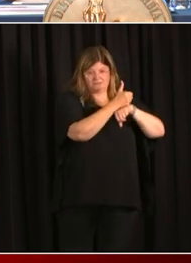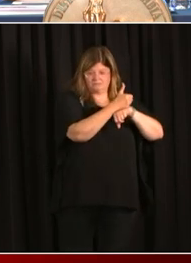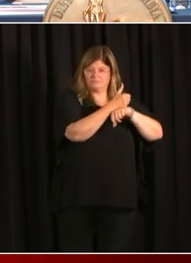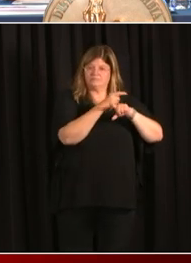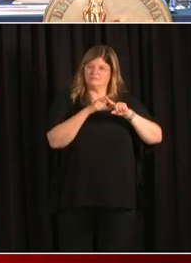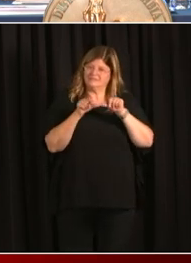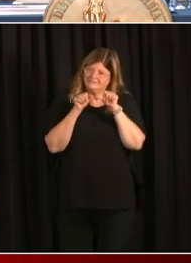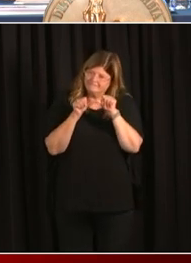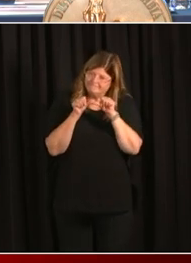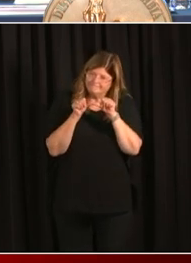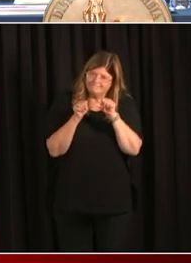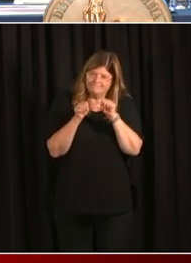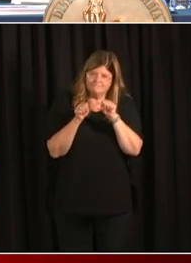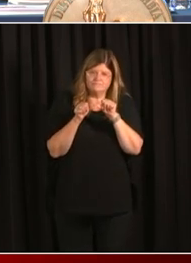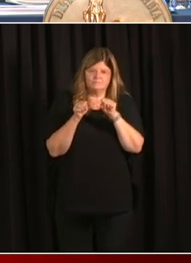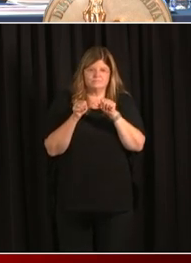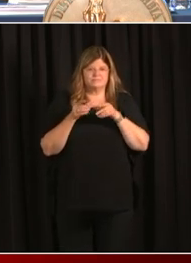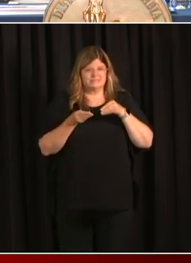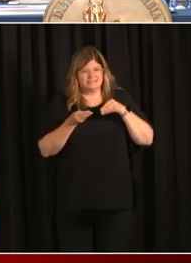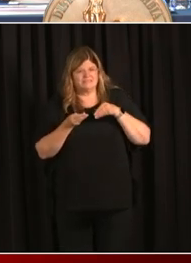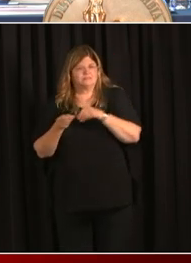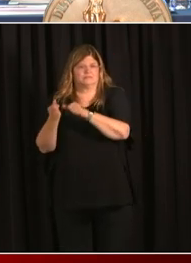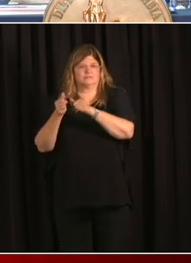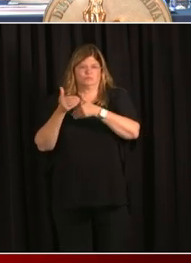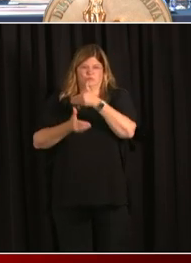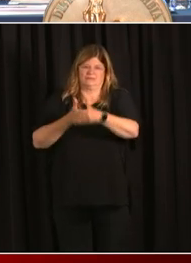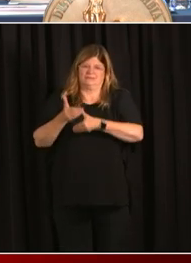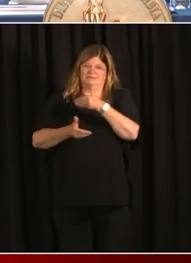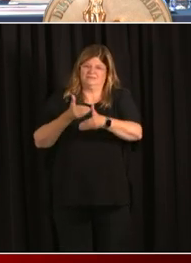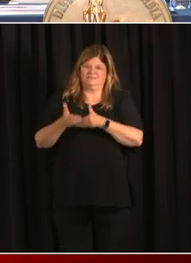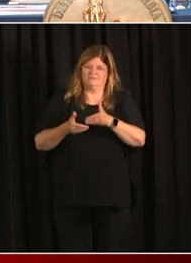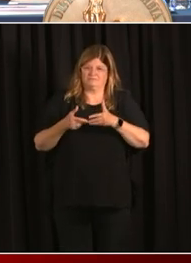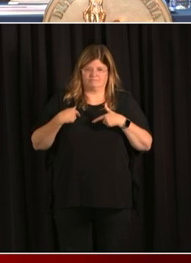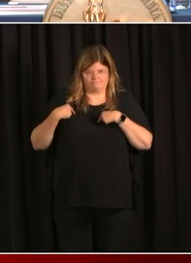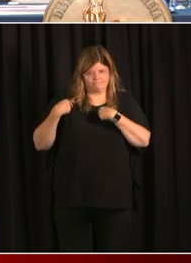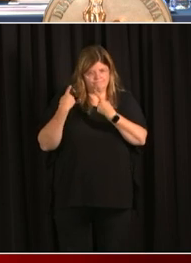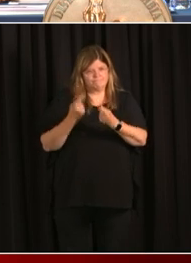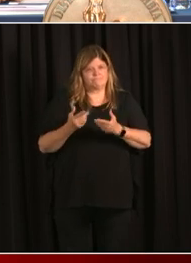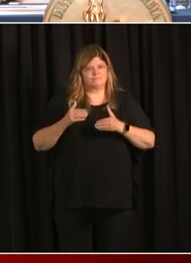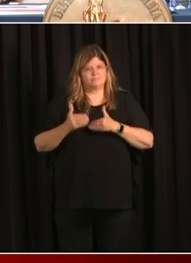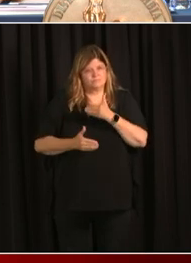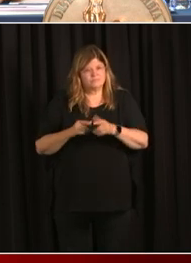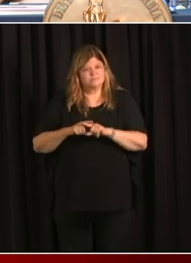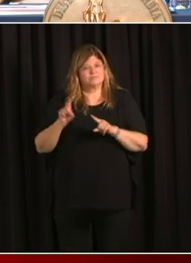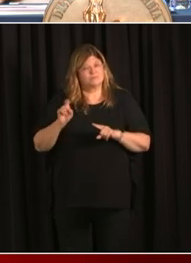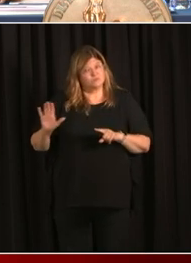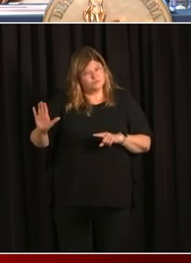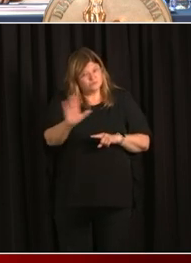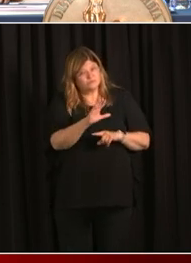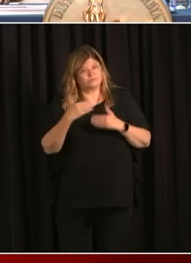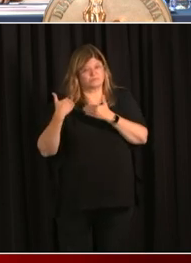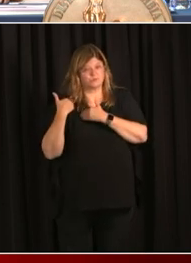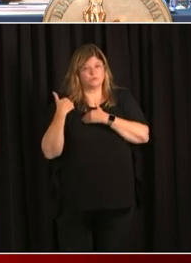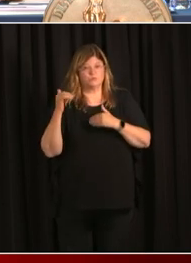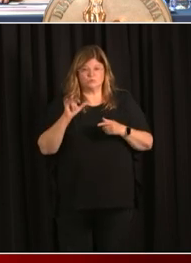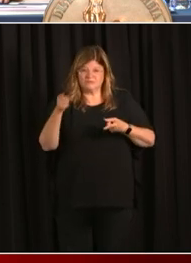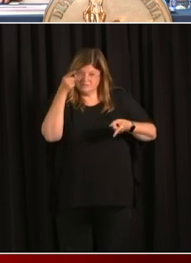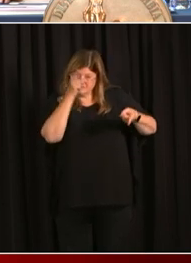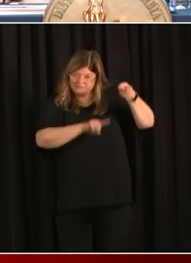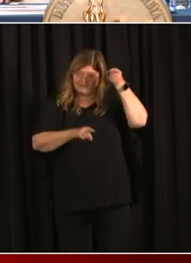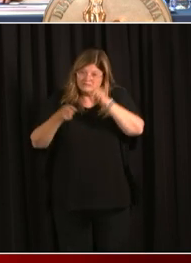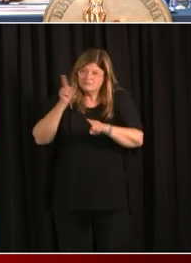the process, which we have done, but you have to do your part too, and that is to cooperate, to